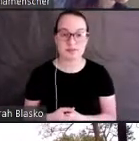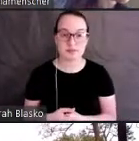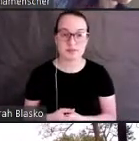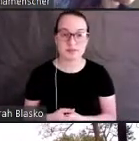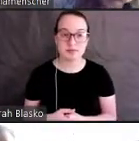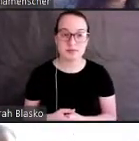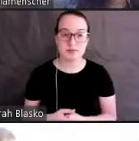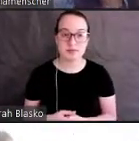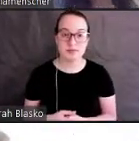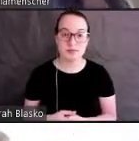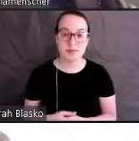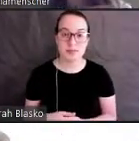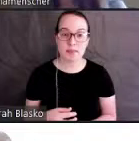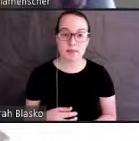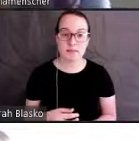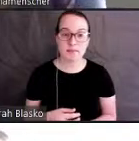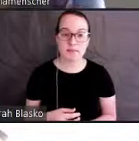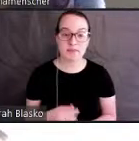I love the fact that,